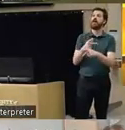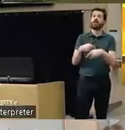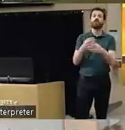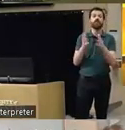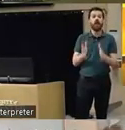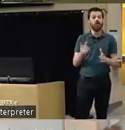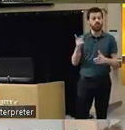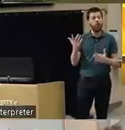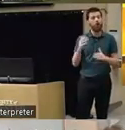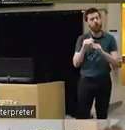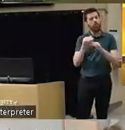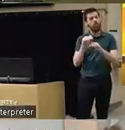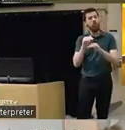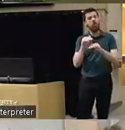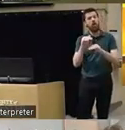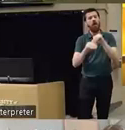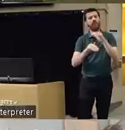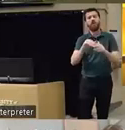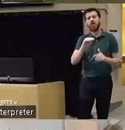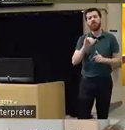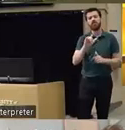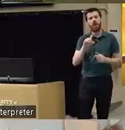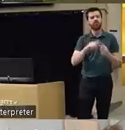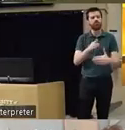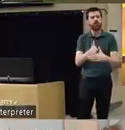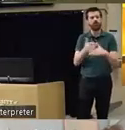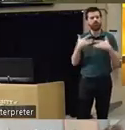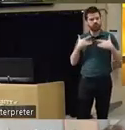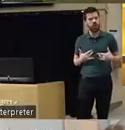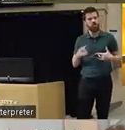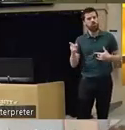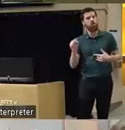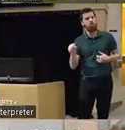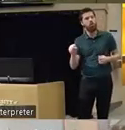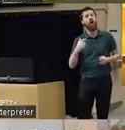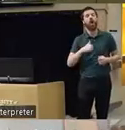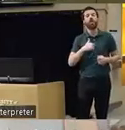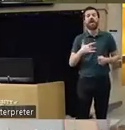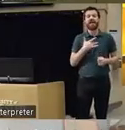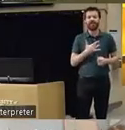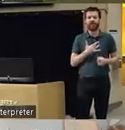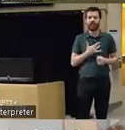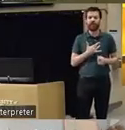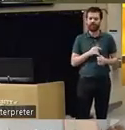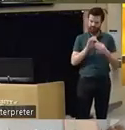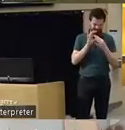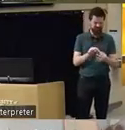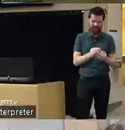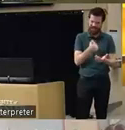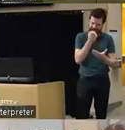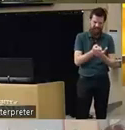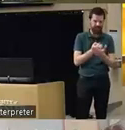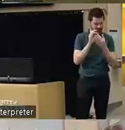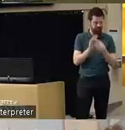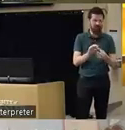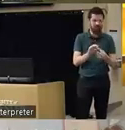comfortable managing mild to moderate depression. And we feel that we want to keep with an evidence base of collaborative